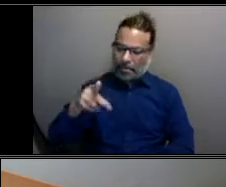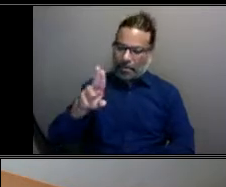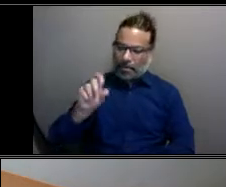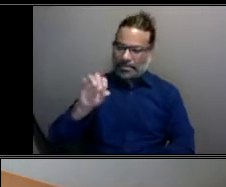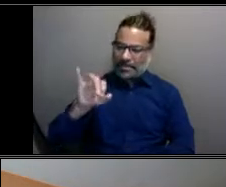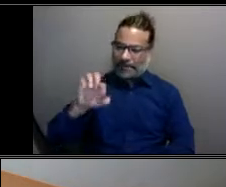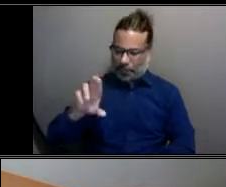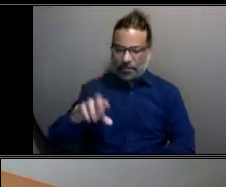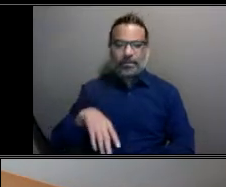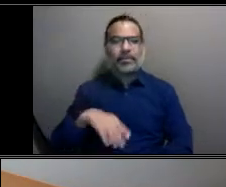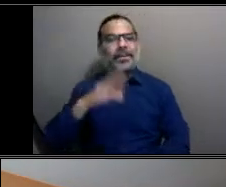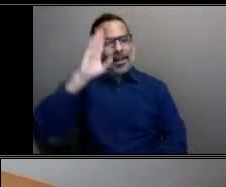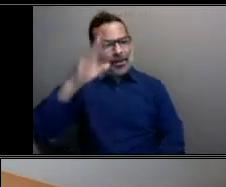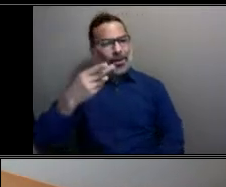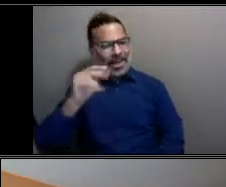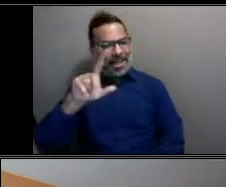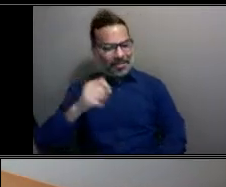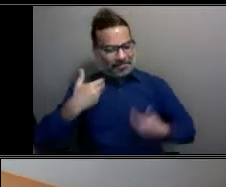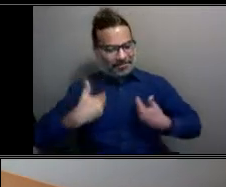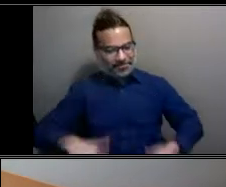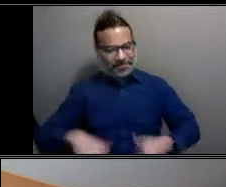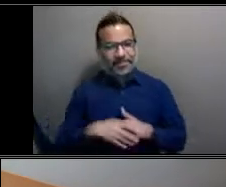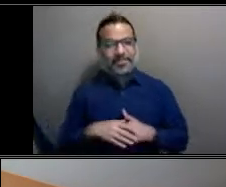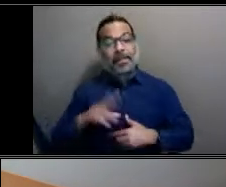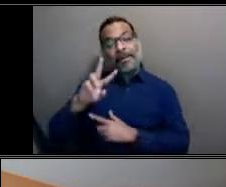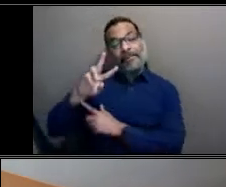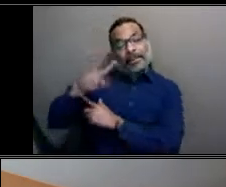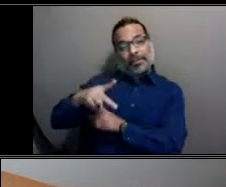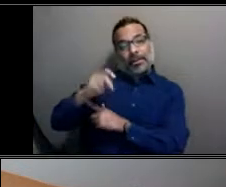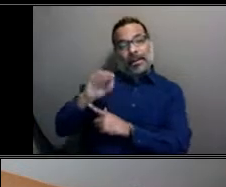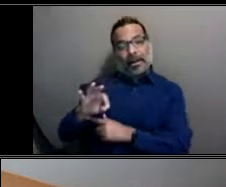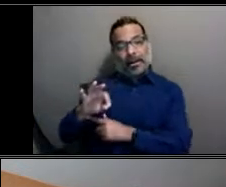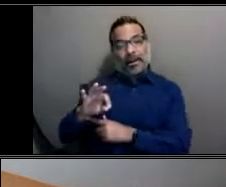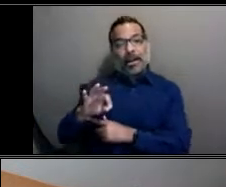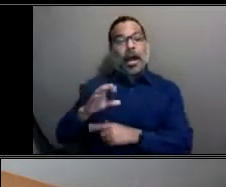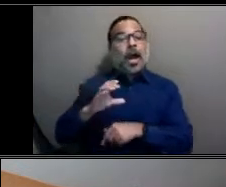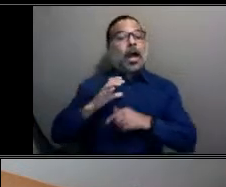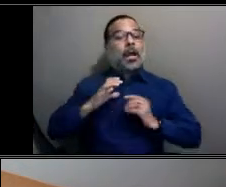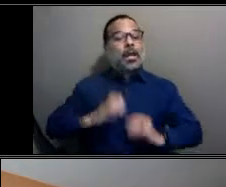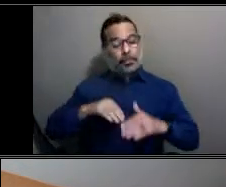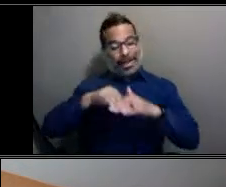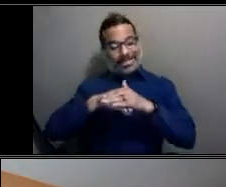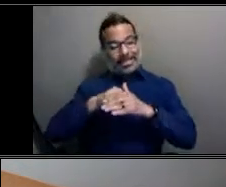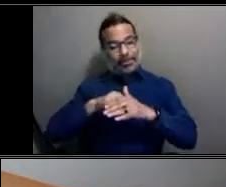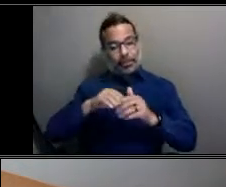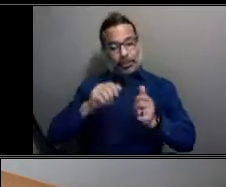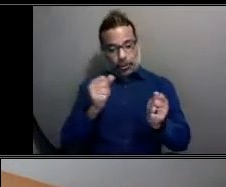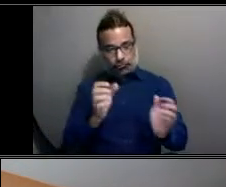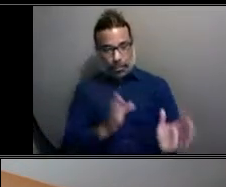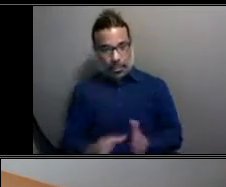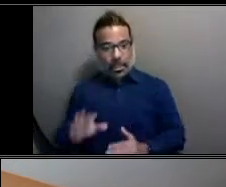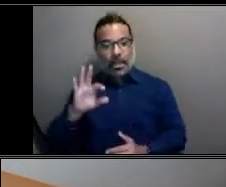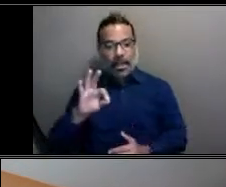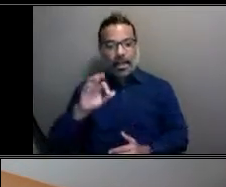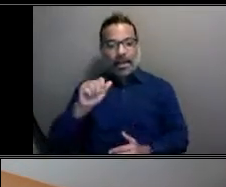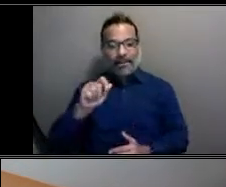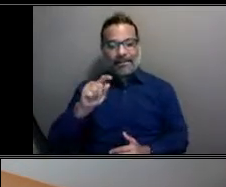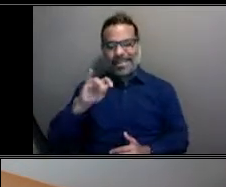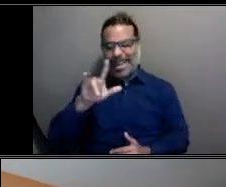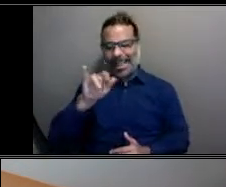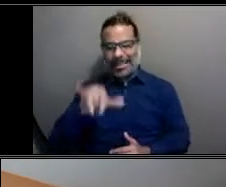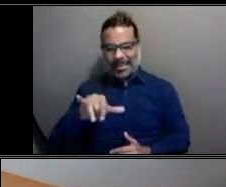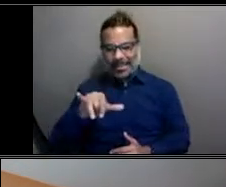Hello, I'm Hale Pulsifer. I am the Vice President of Customer Accessibility Strategy at Fidelity Investments.